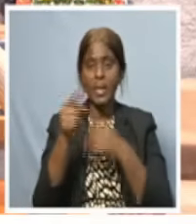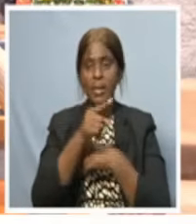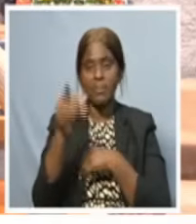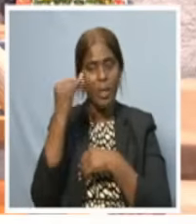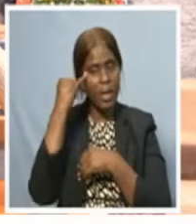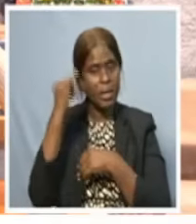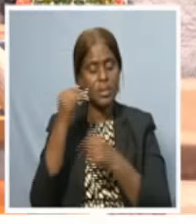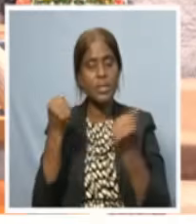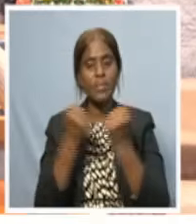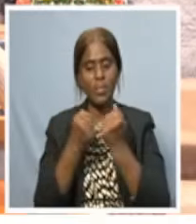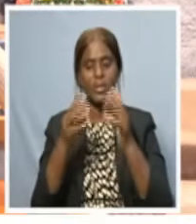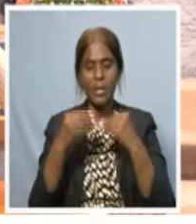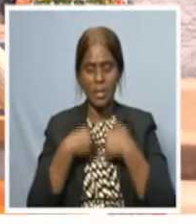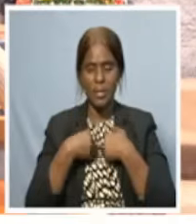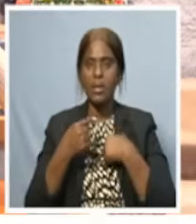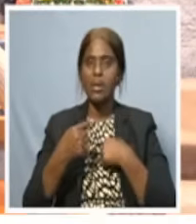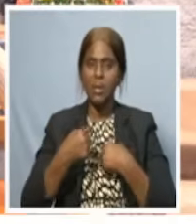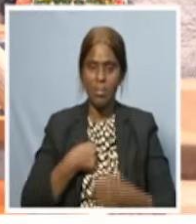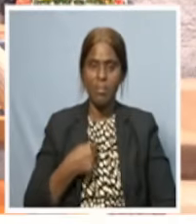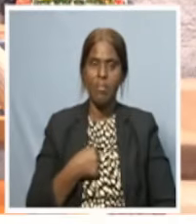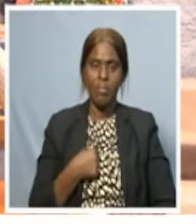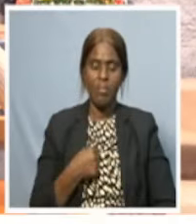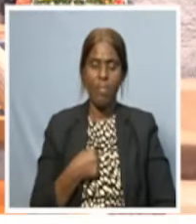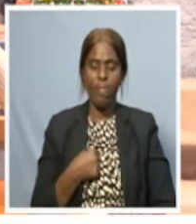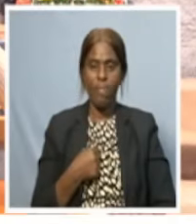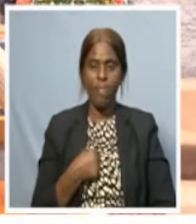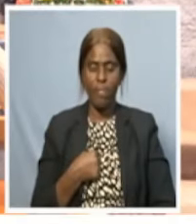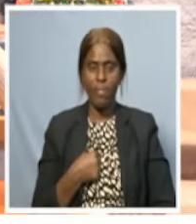as are of that opinion say aye. Aye.